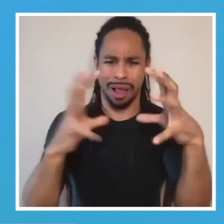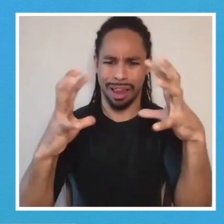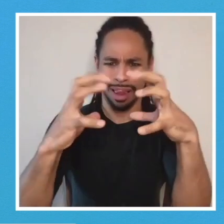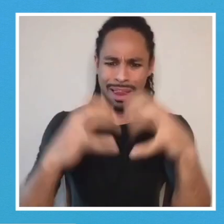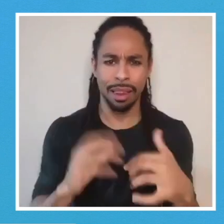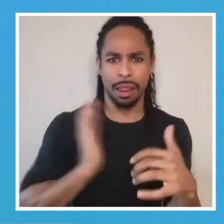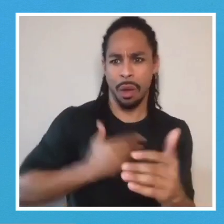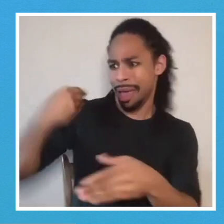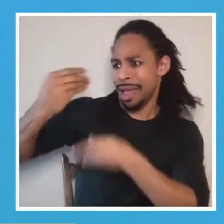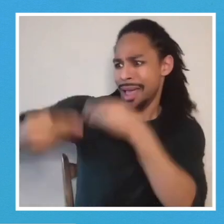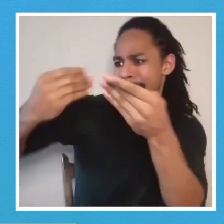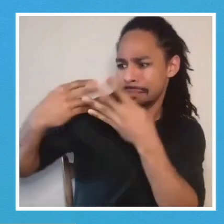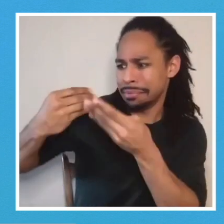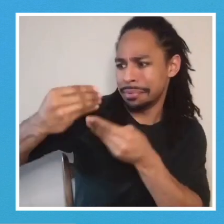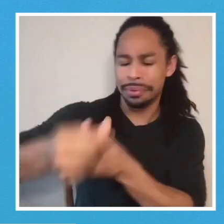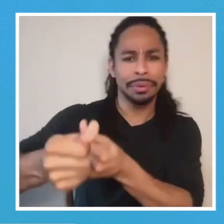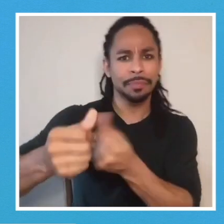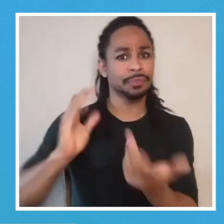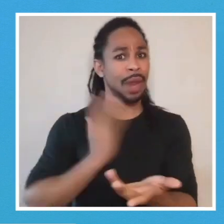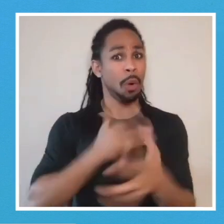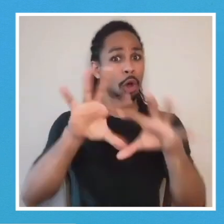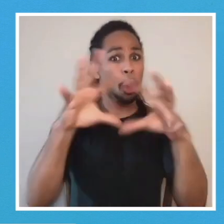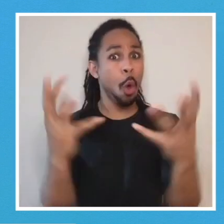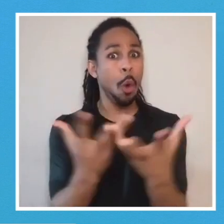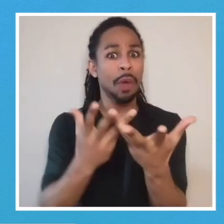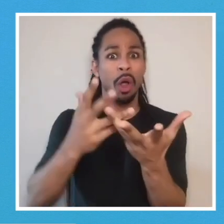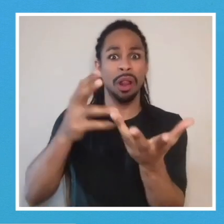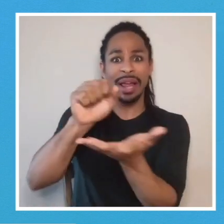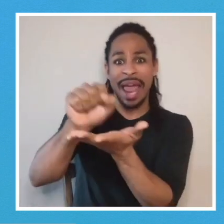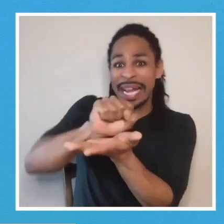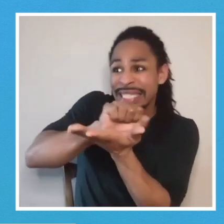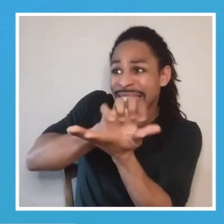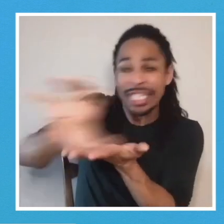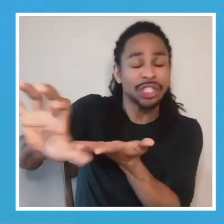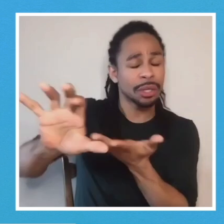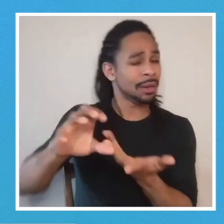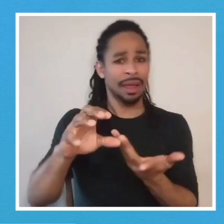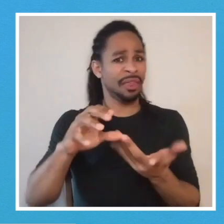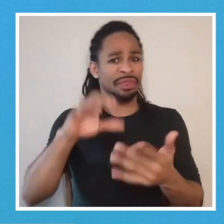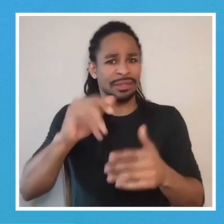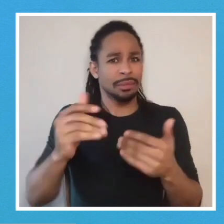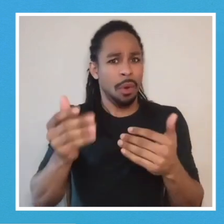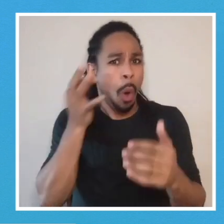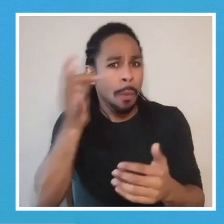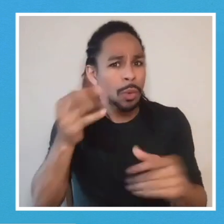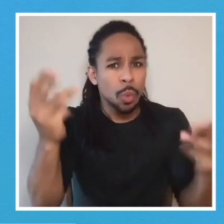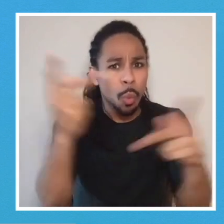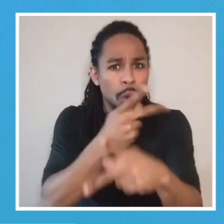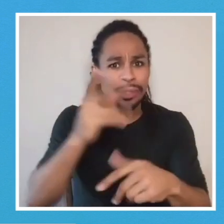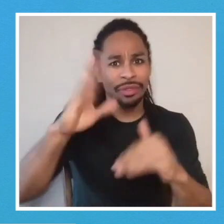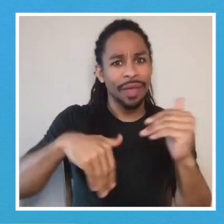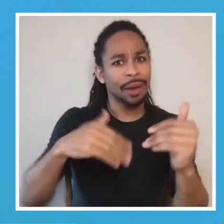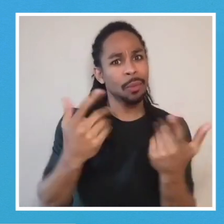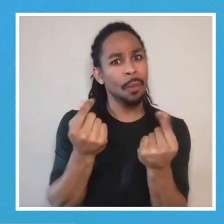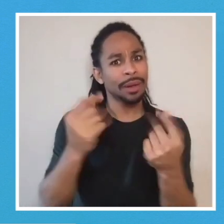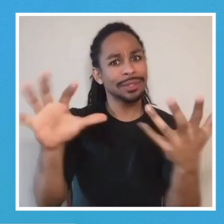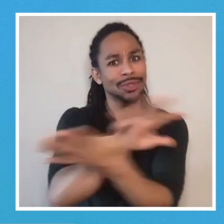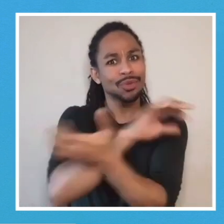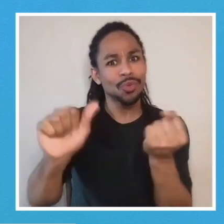global extinction that's worse than the thing that destroyed the dinosaurs. And we're in the midst